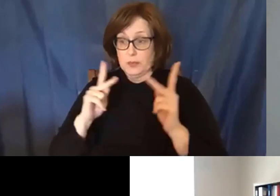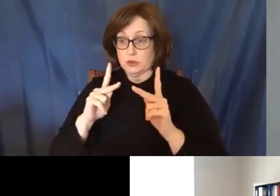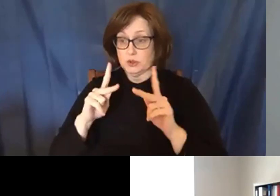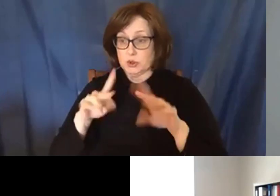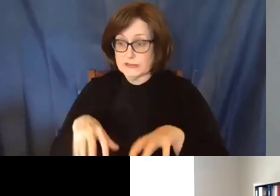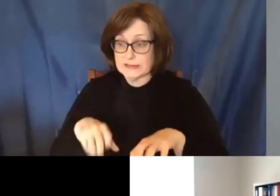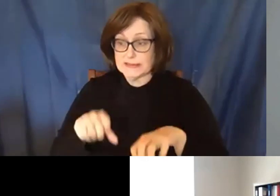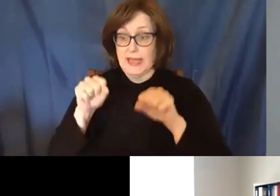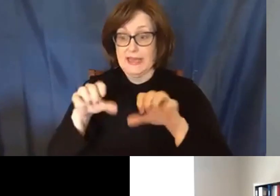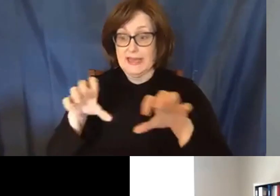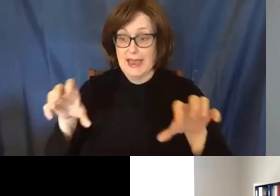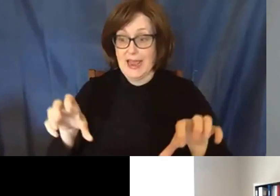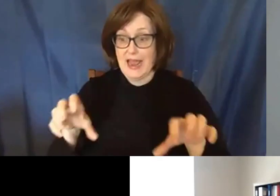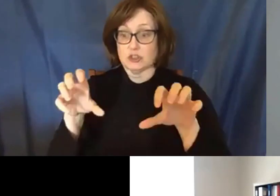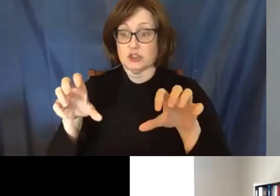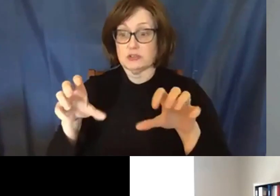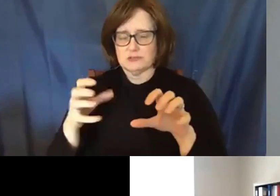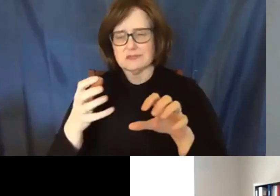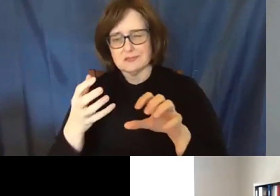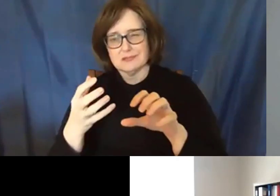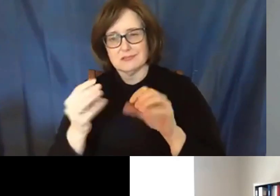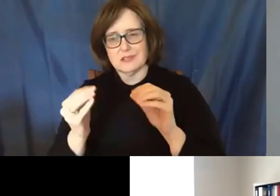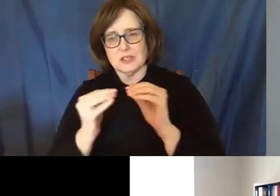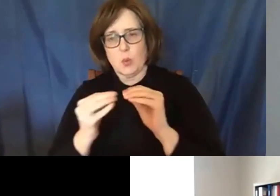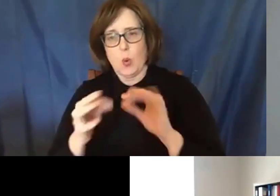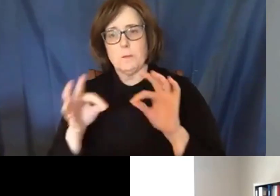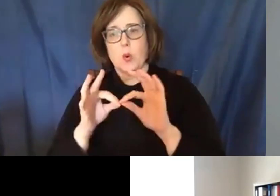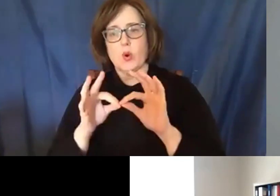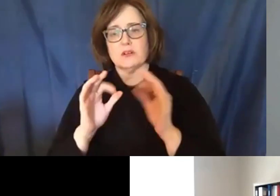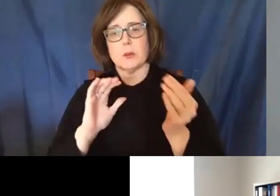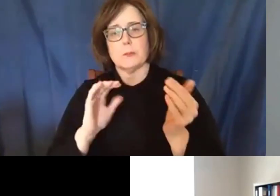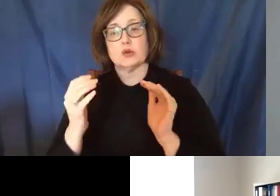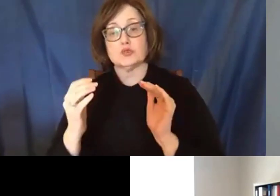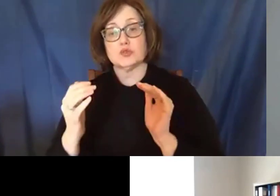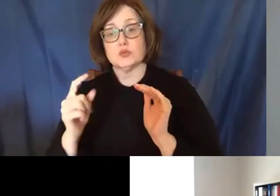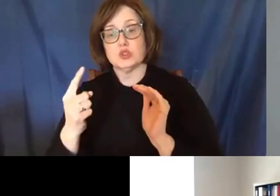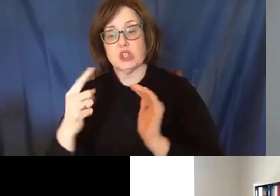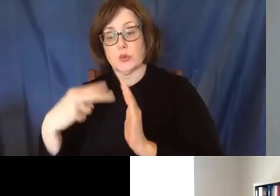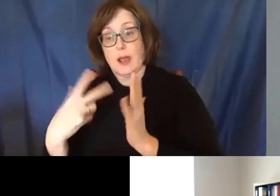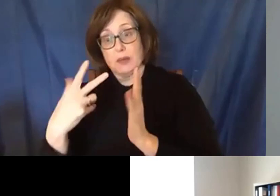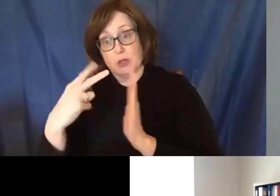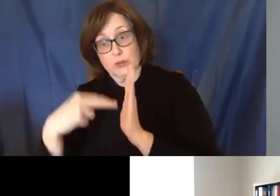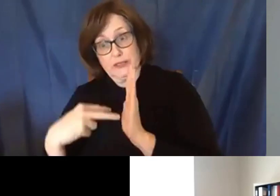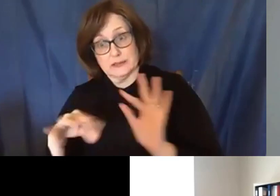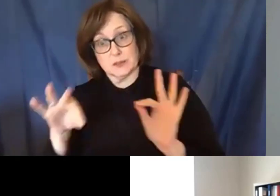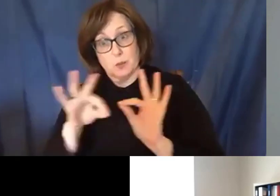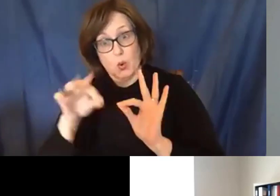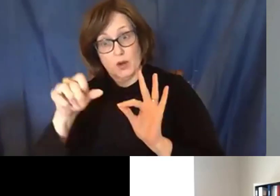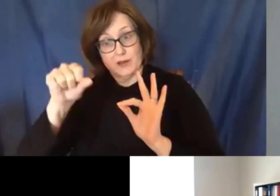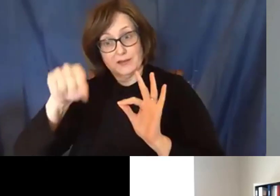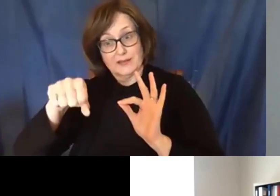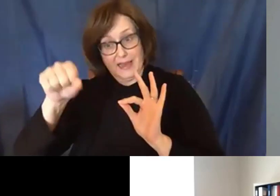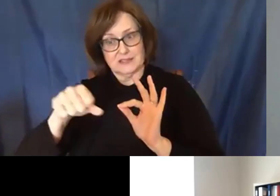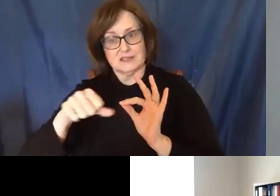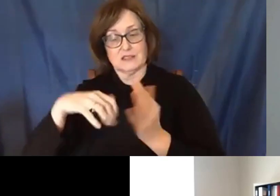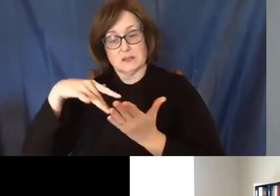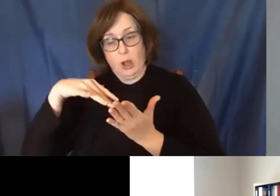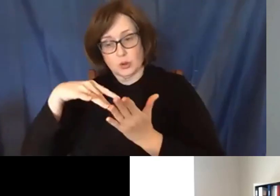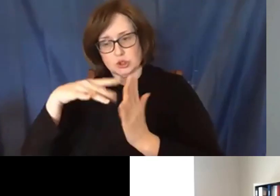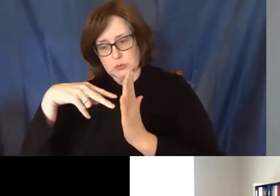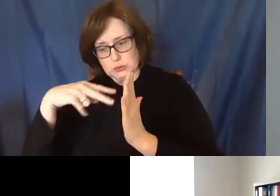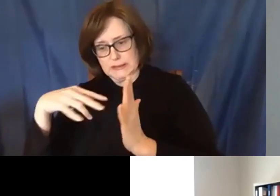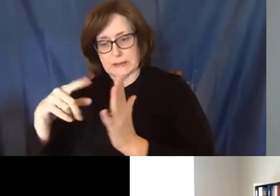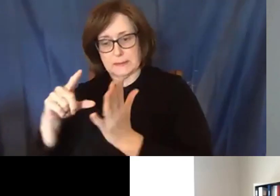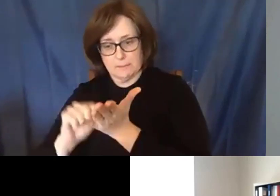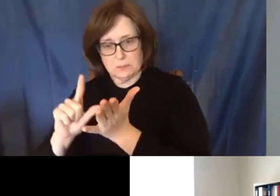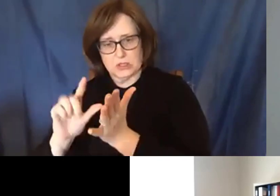than necessarily, what did you read? Although it is important to read and to get scholarship, but in